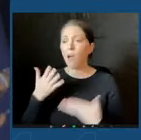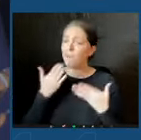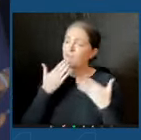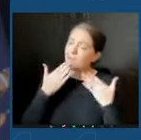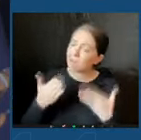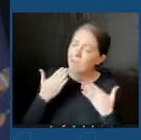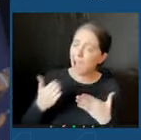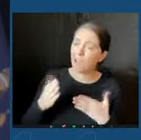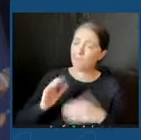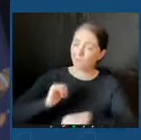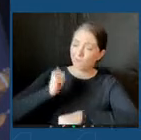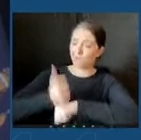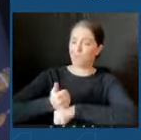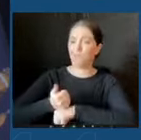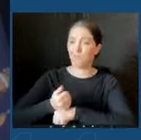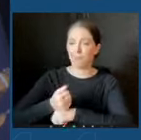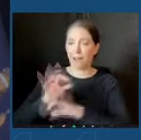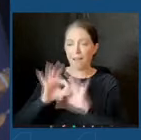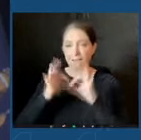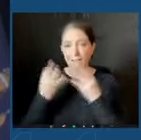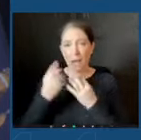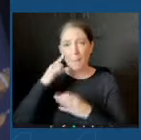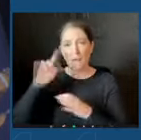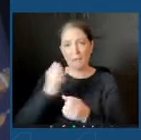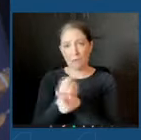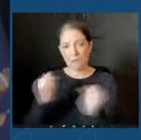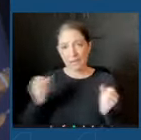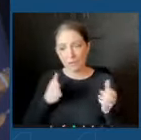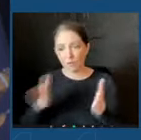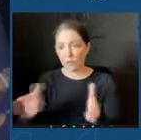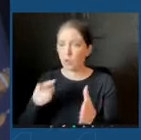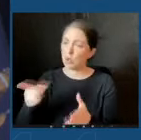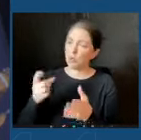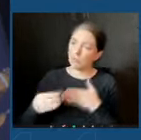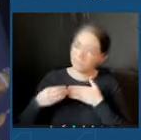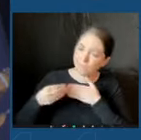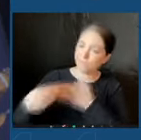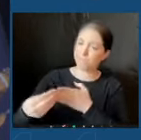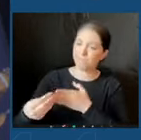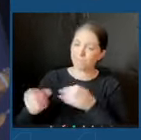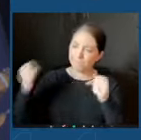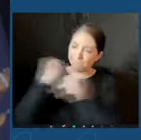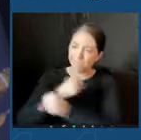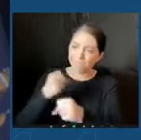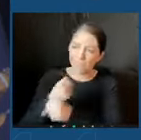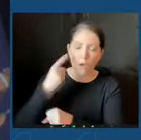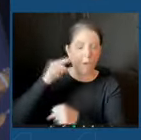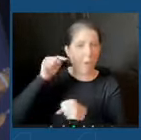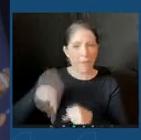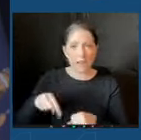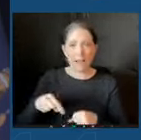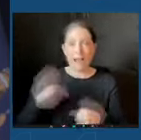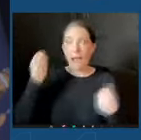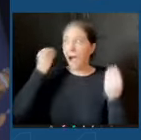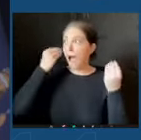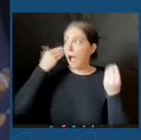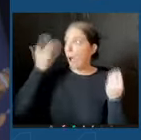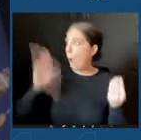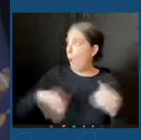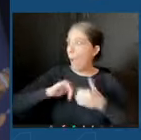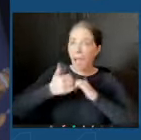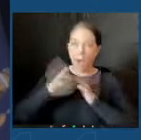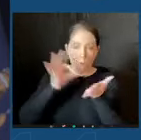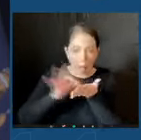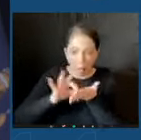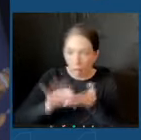Safe Streets and leading the charge on so many initiatives. And Amy, I don't know how we ever quantify how many lives have been saved, but I'm telling